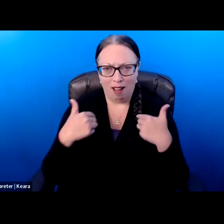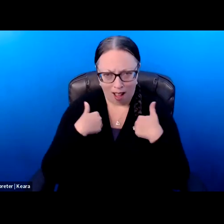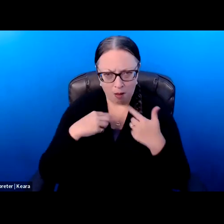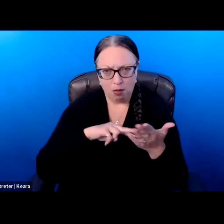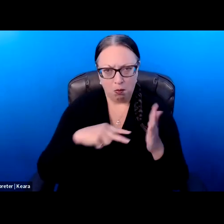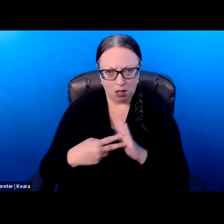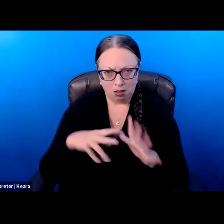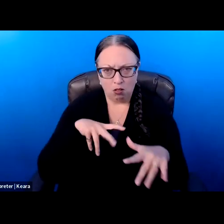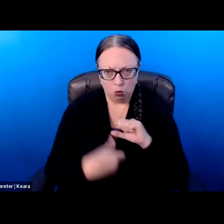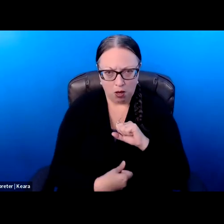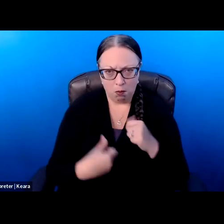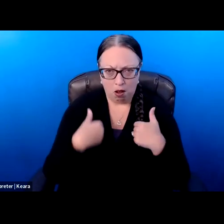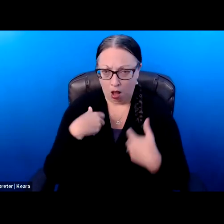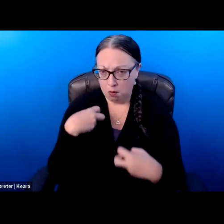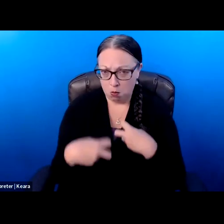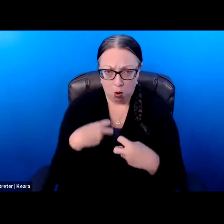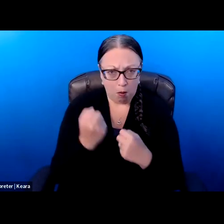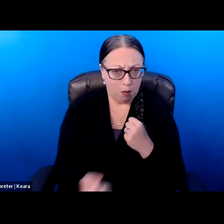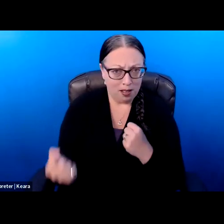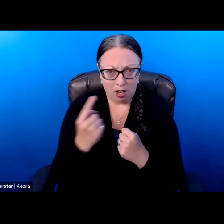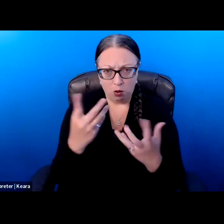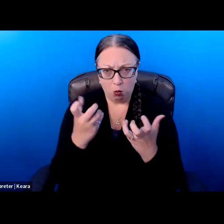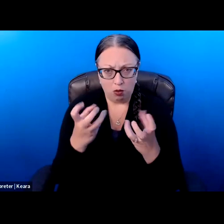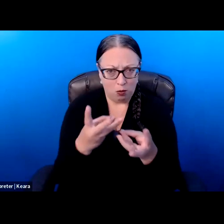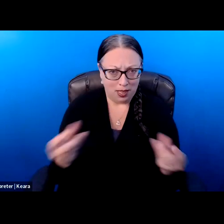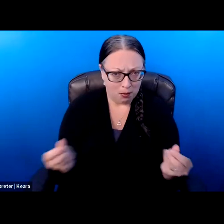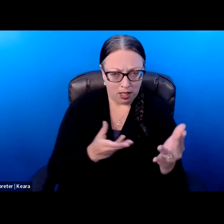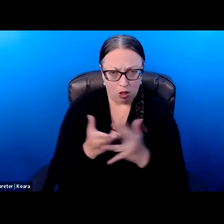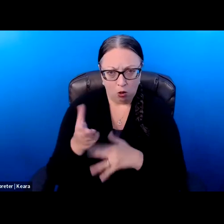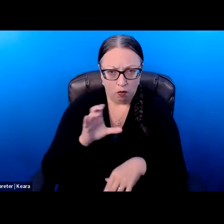I have been the problem everyone seeks to eliminate